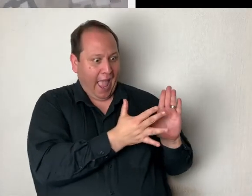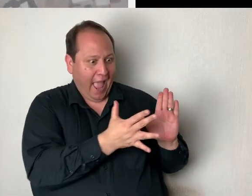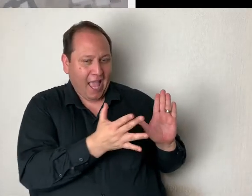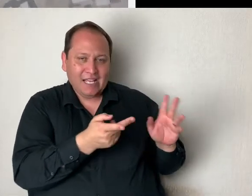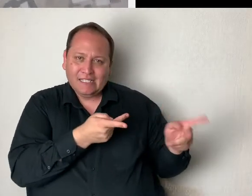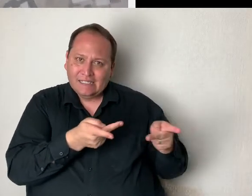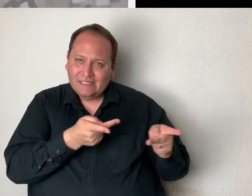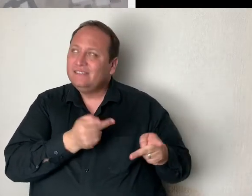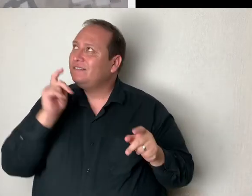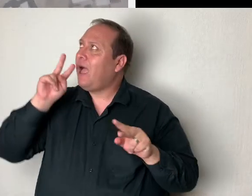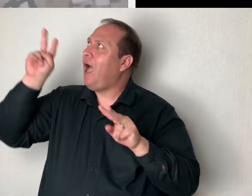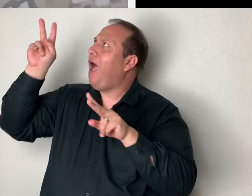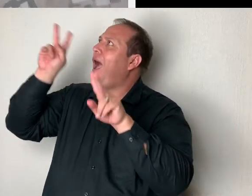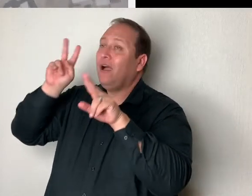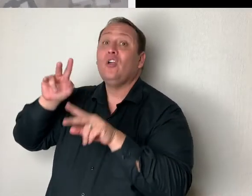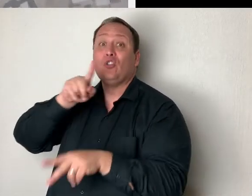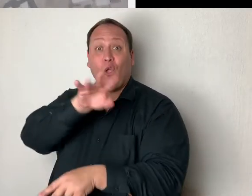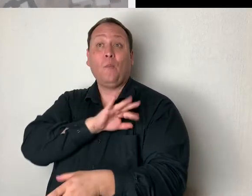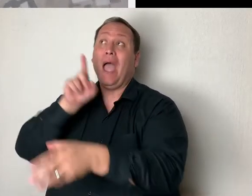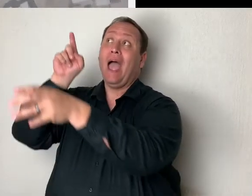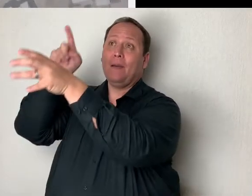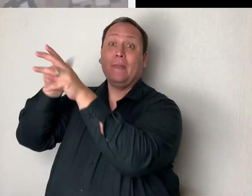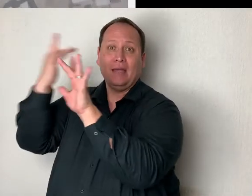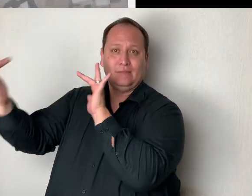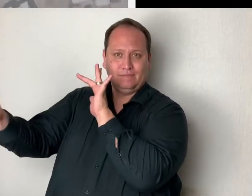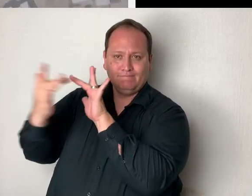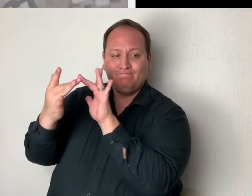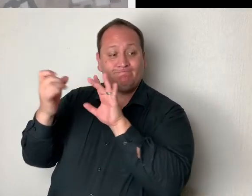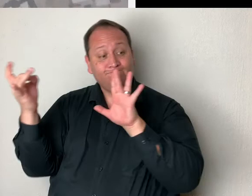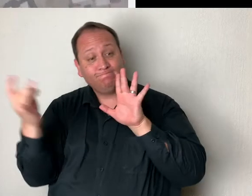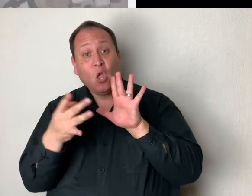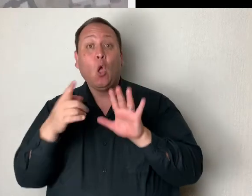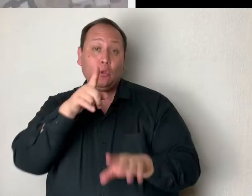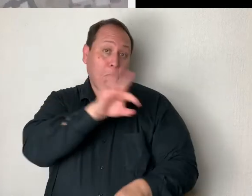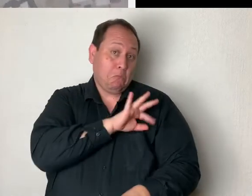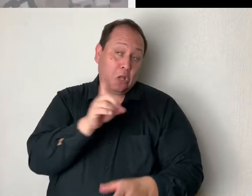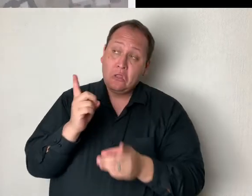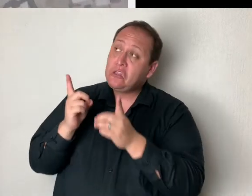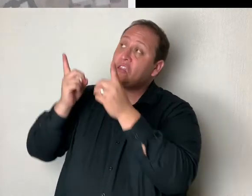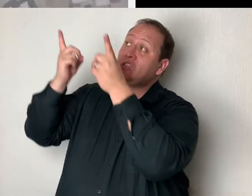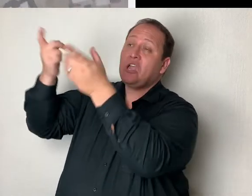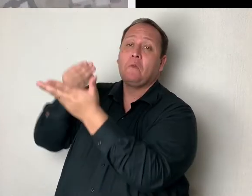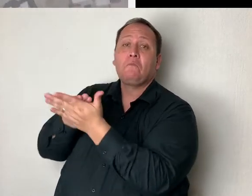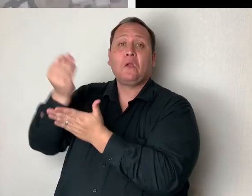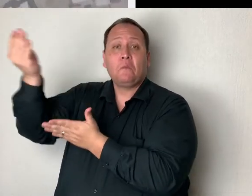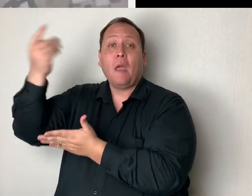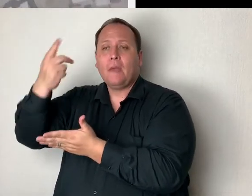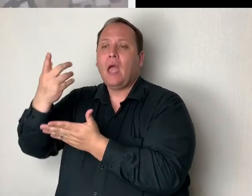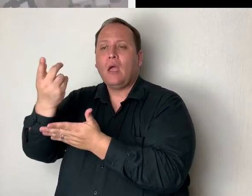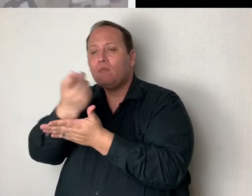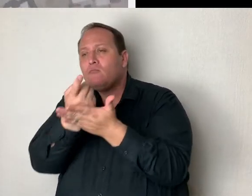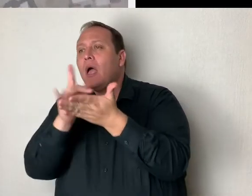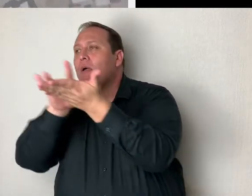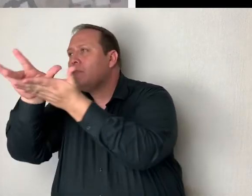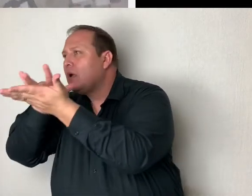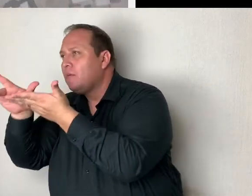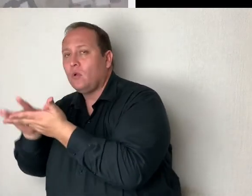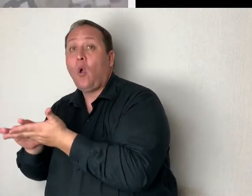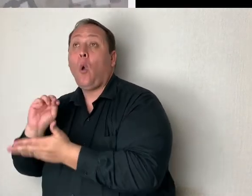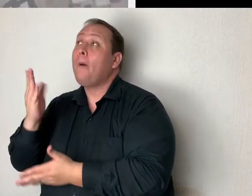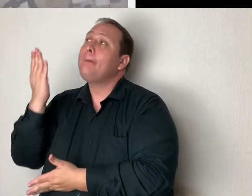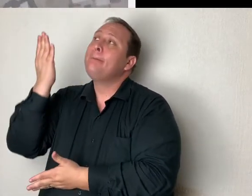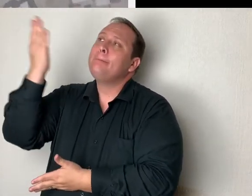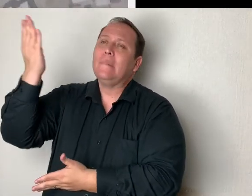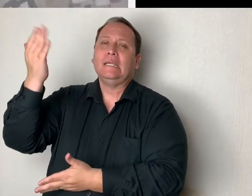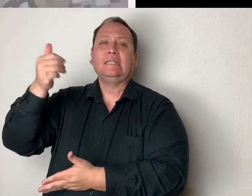subscribe to stay in touch, donate to support our design process. sign the petition. We have almost 1,000 signatures